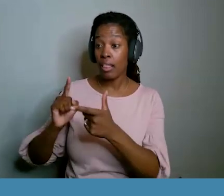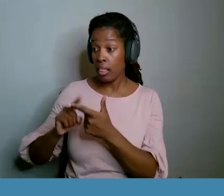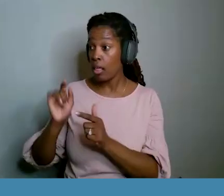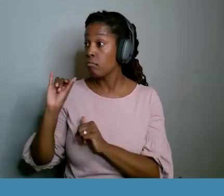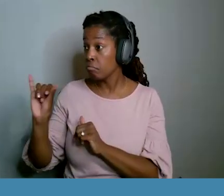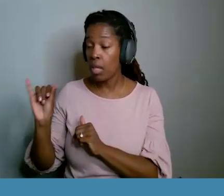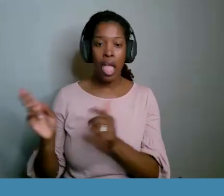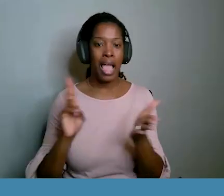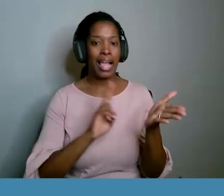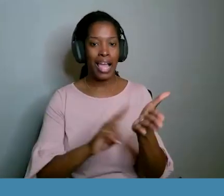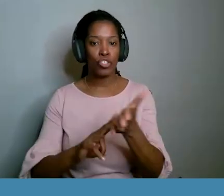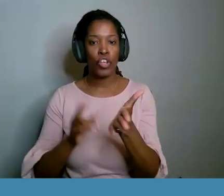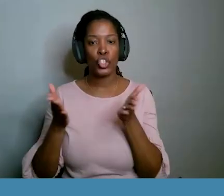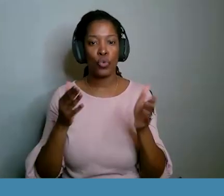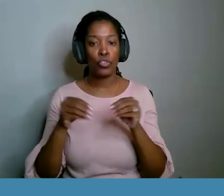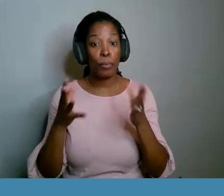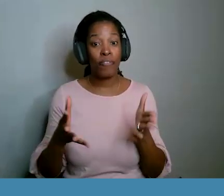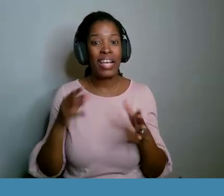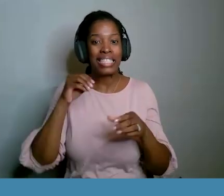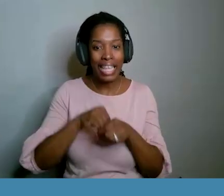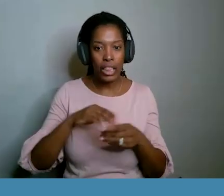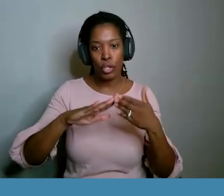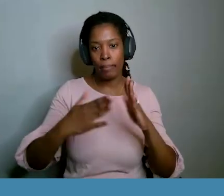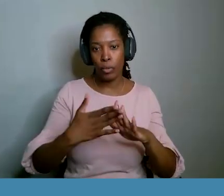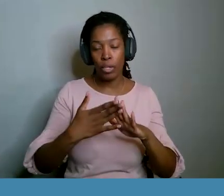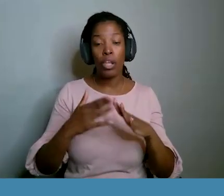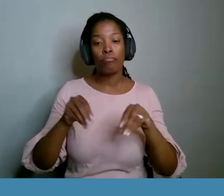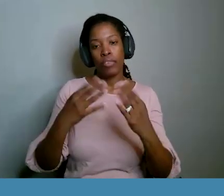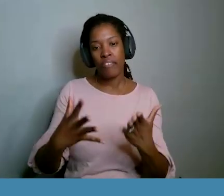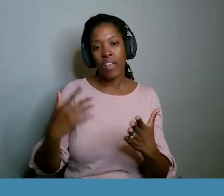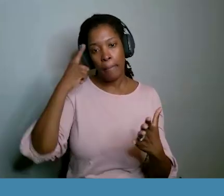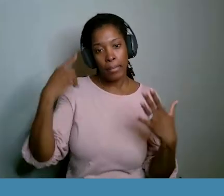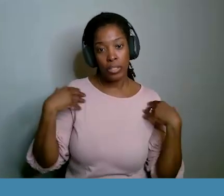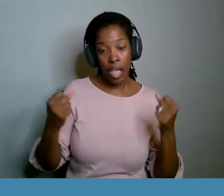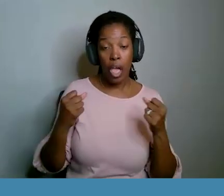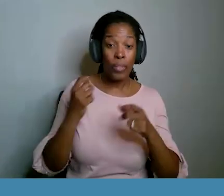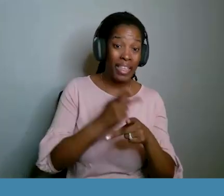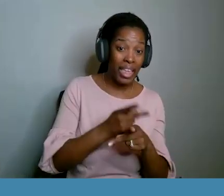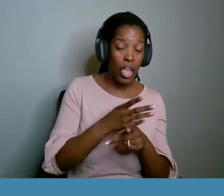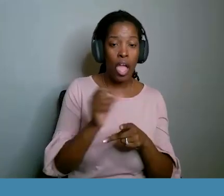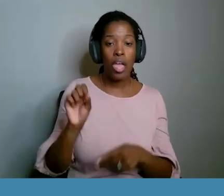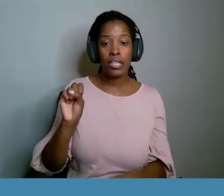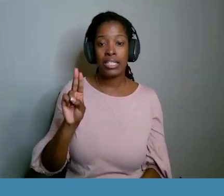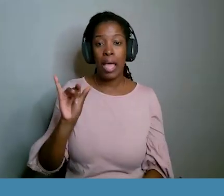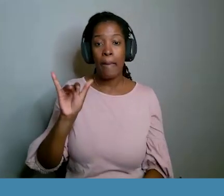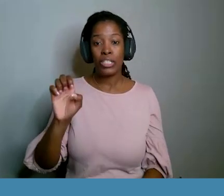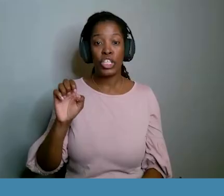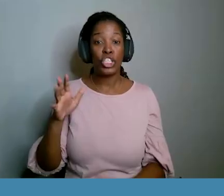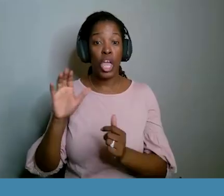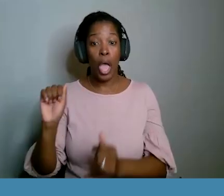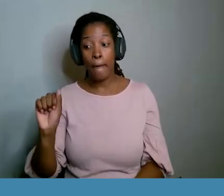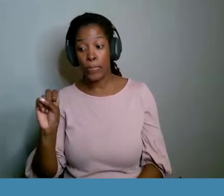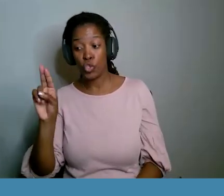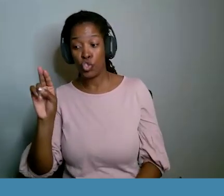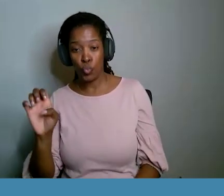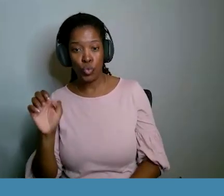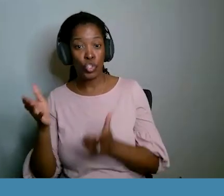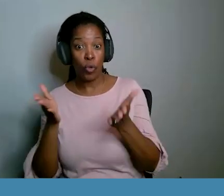service providers in the community to provide mental health care and some substance abuse services to individuals in the